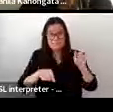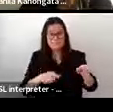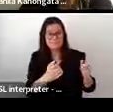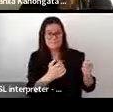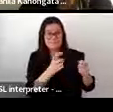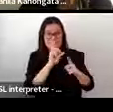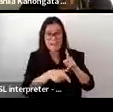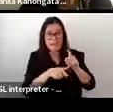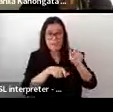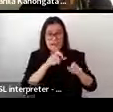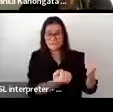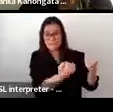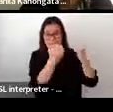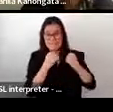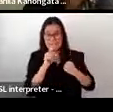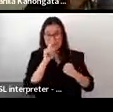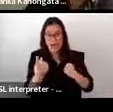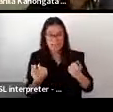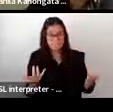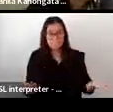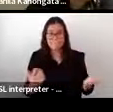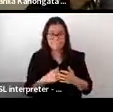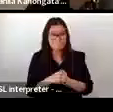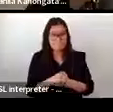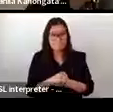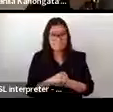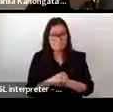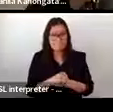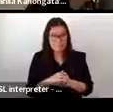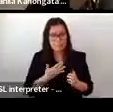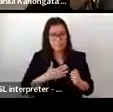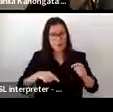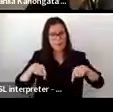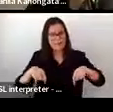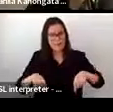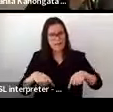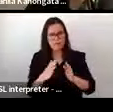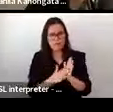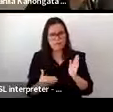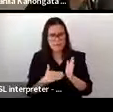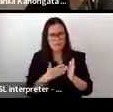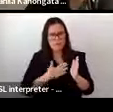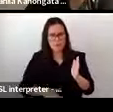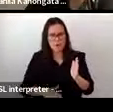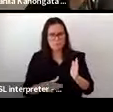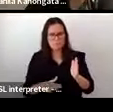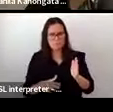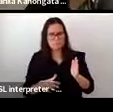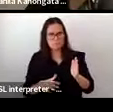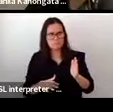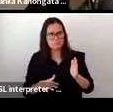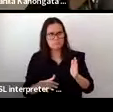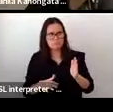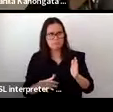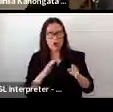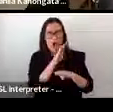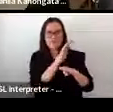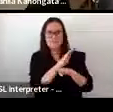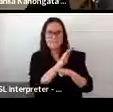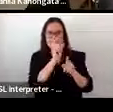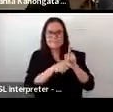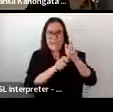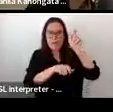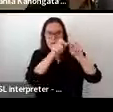attractive destination for tourists. Our disability barriers do not make this country a welcoming and attractive